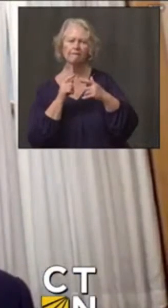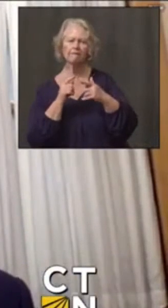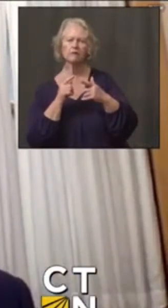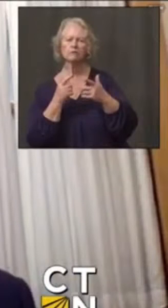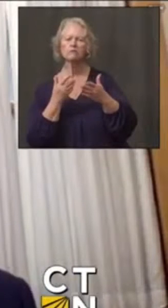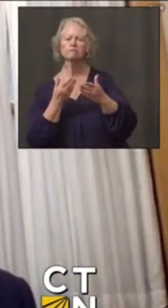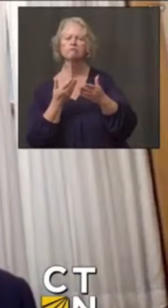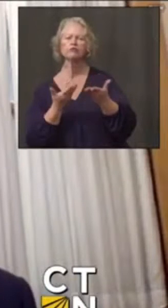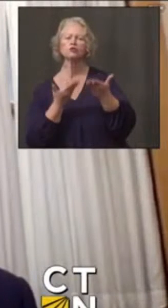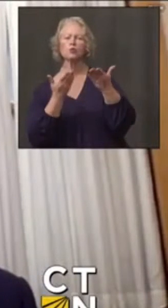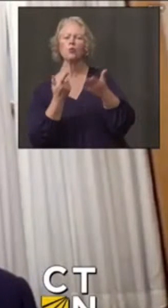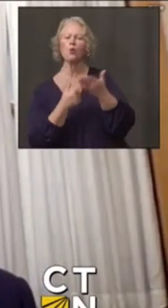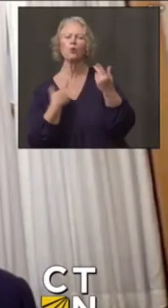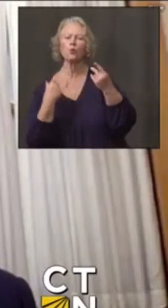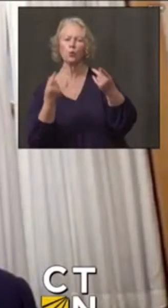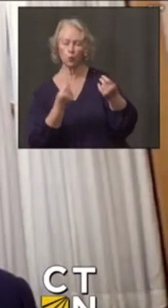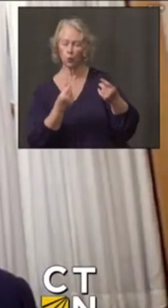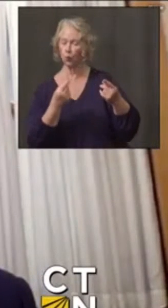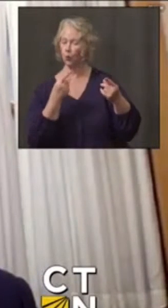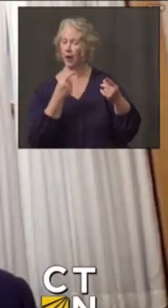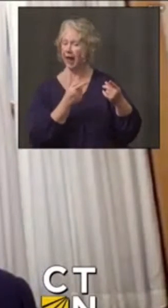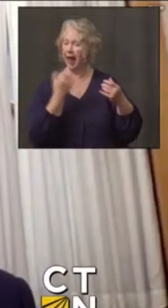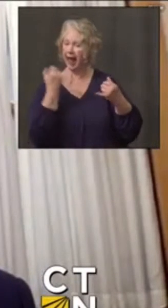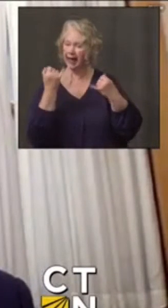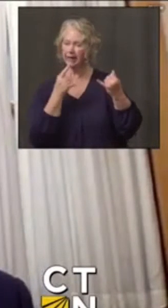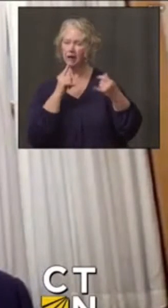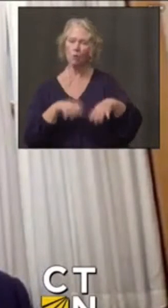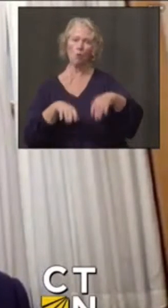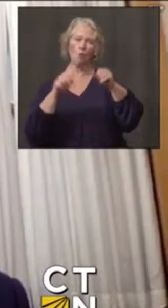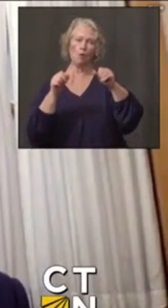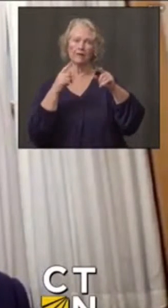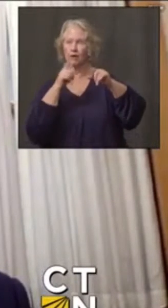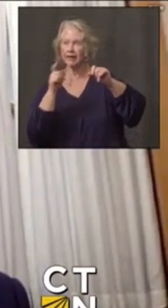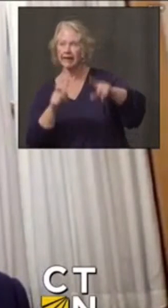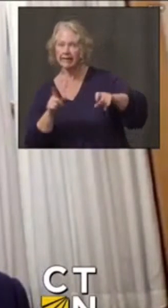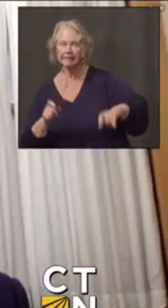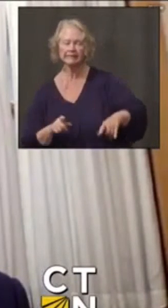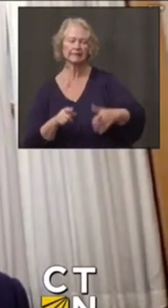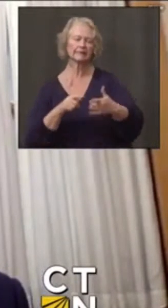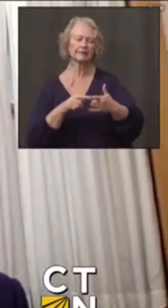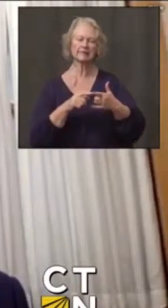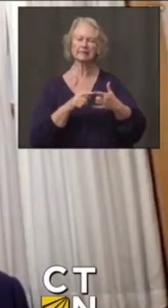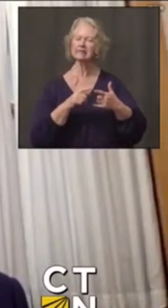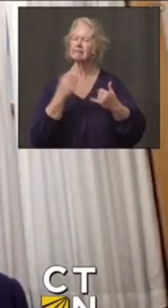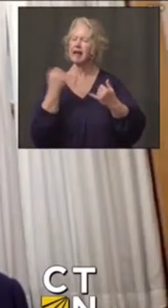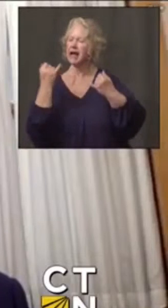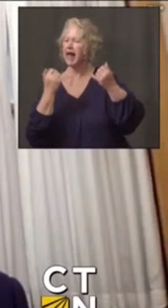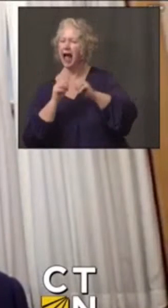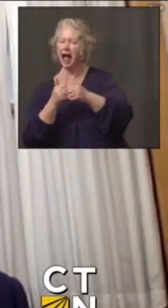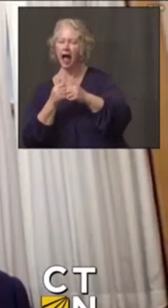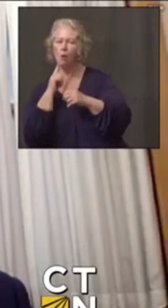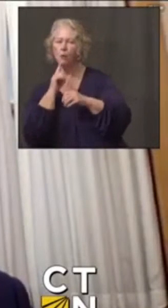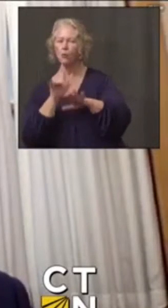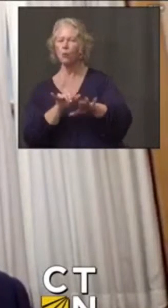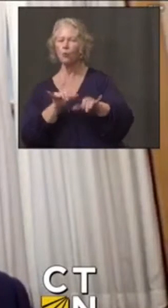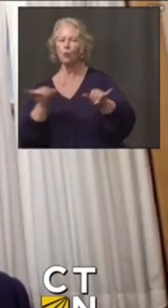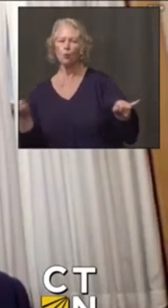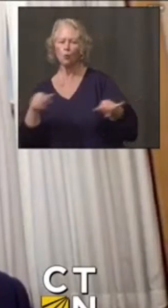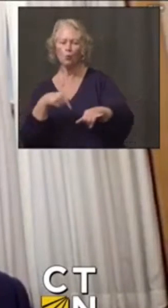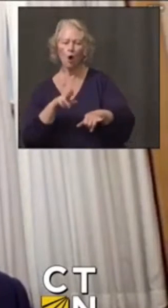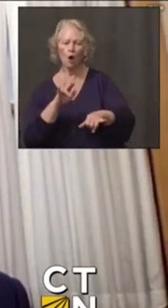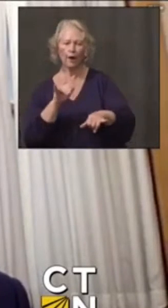Focused testing events in our cities, additional supports for people who need to quarantine and isolate but may not have the